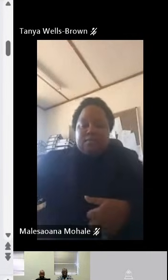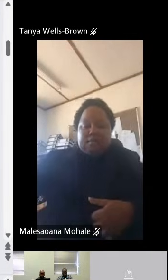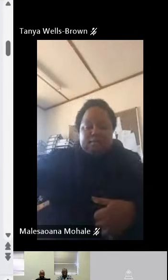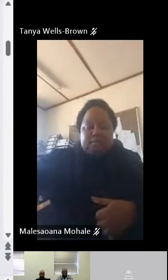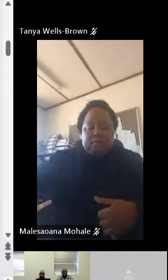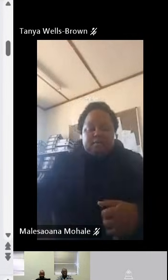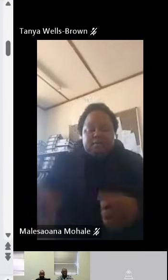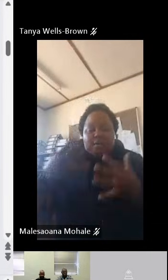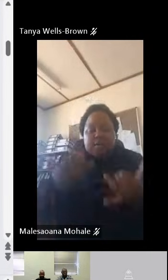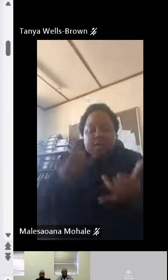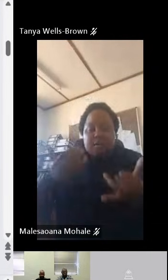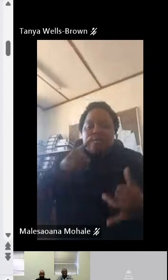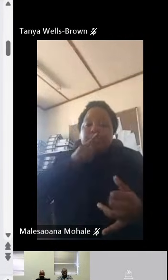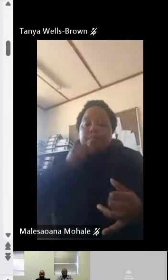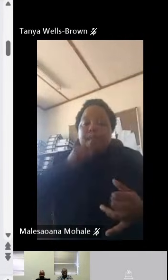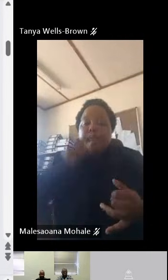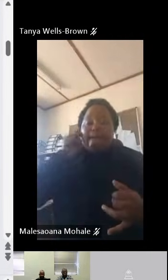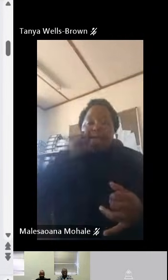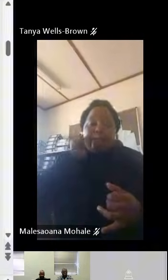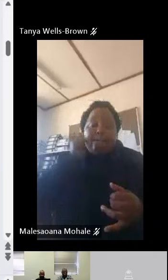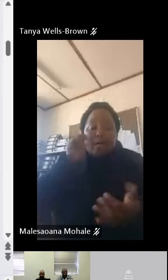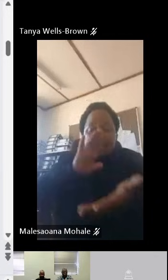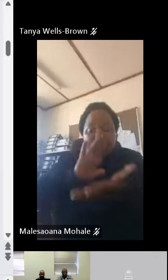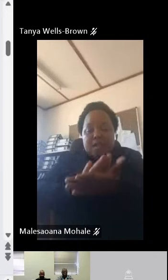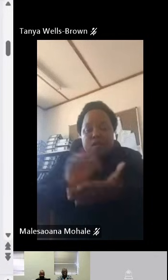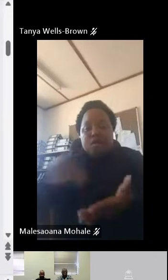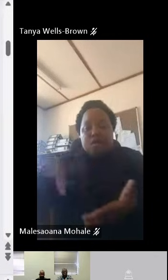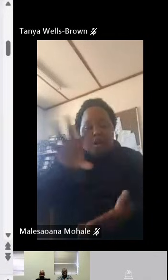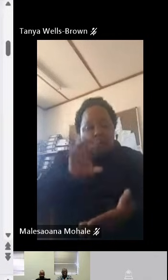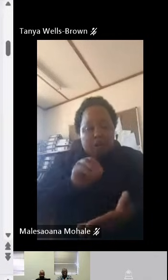inferior, using also sex,